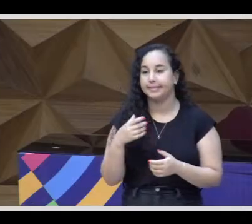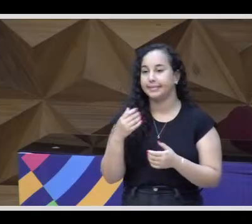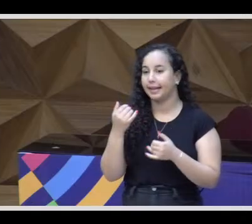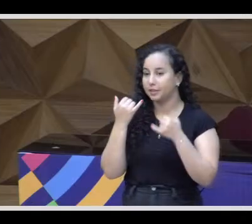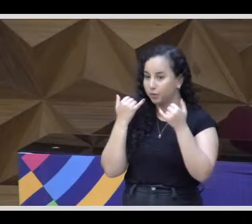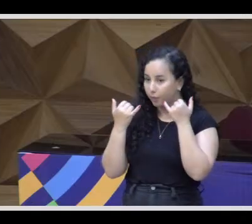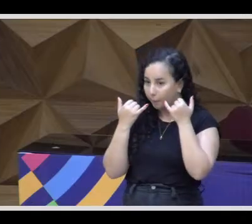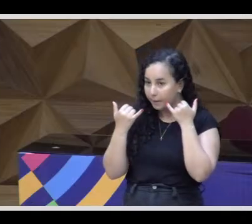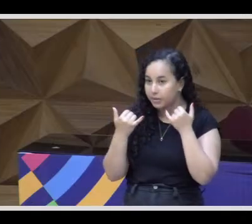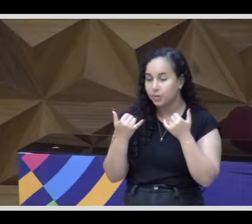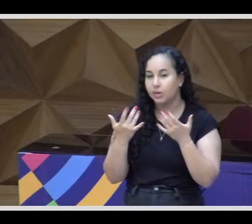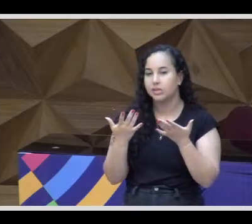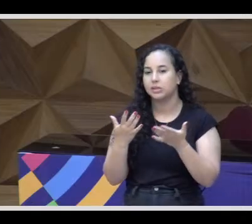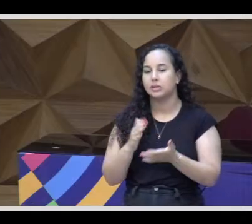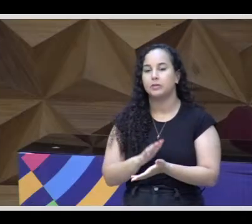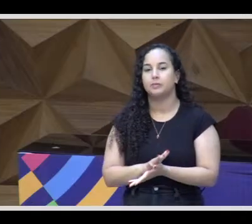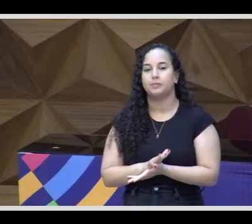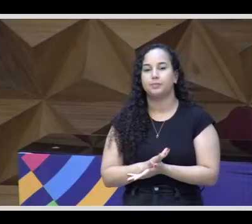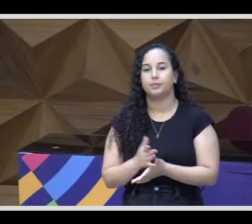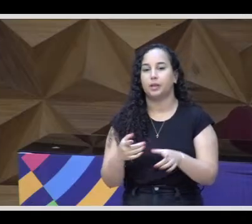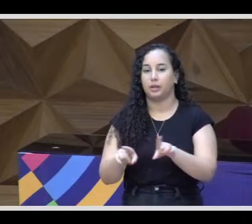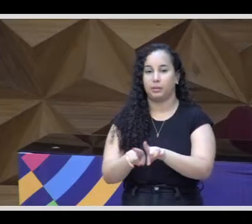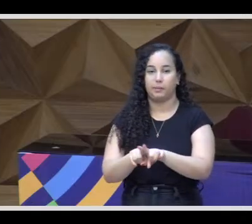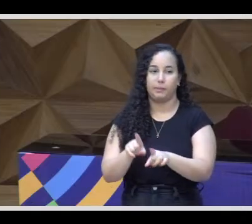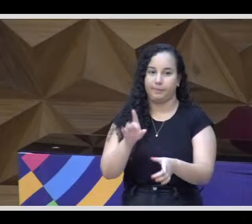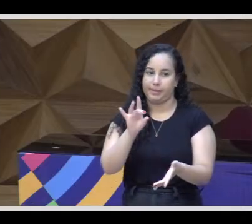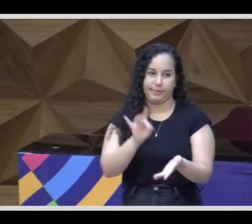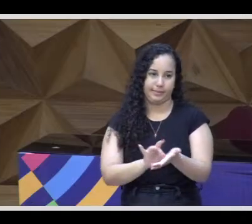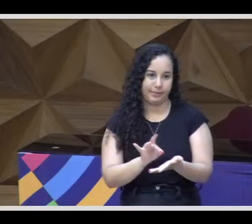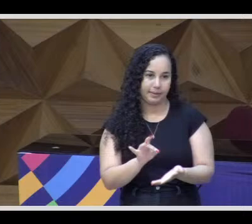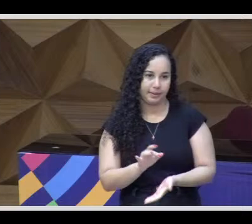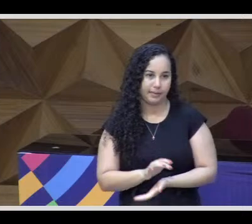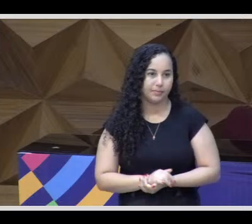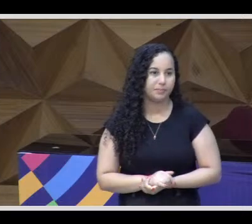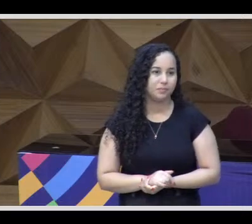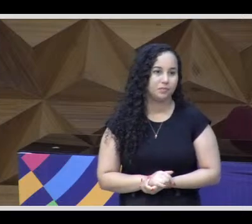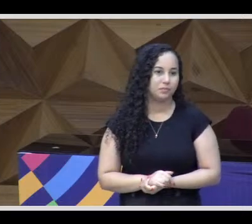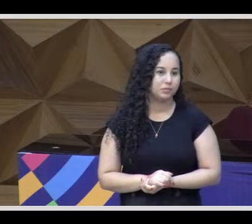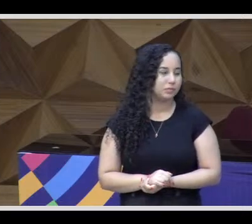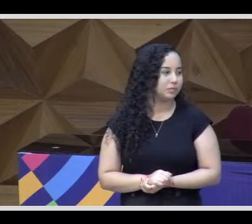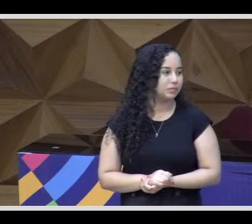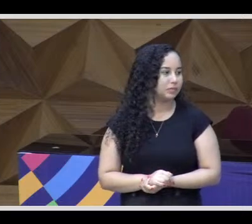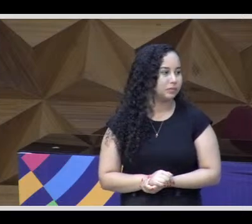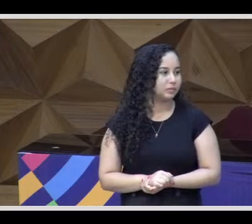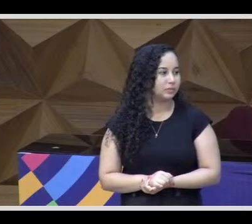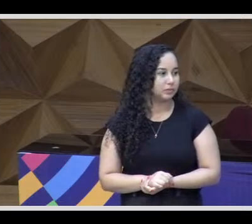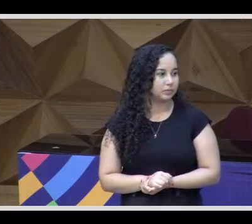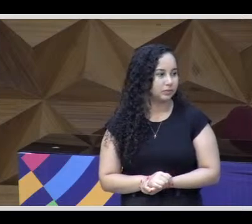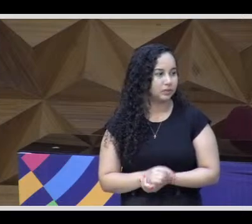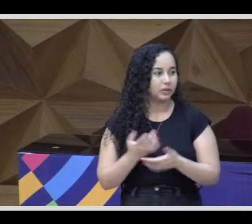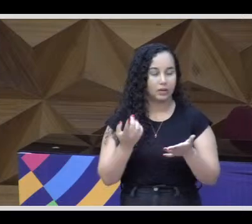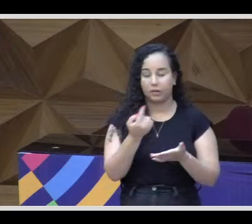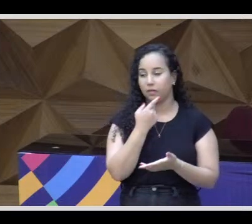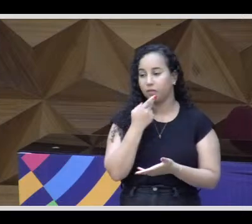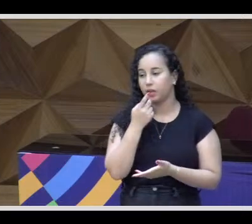TV show and the real data during the show predict to us that Michel Teló, if